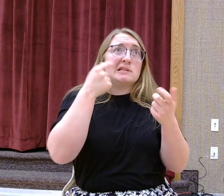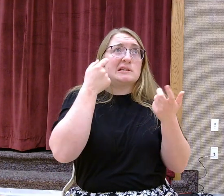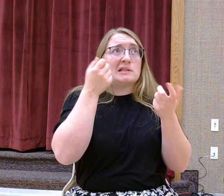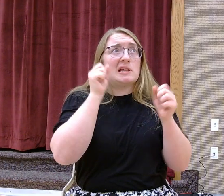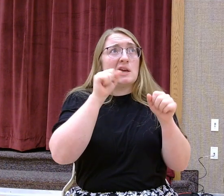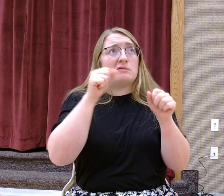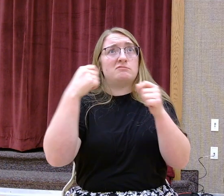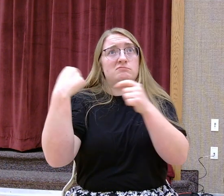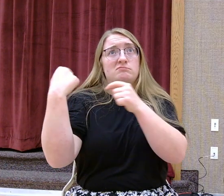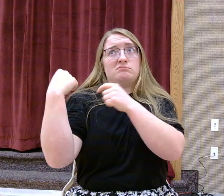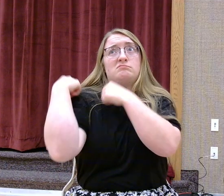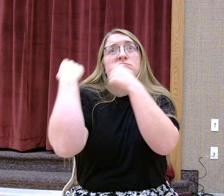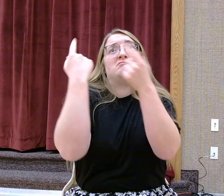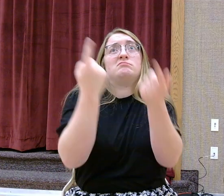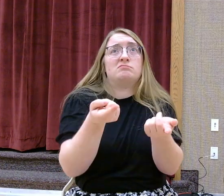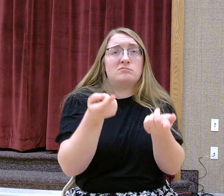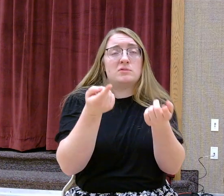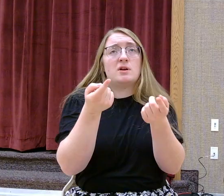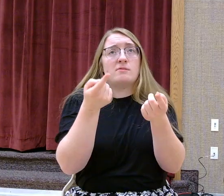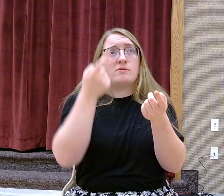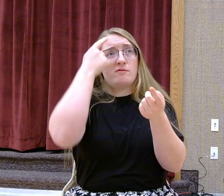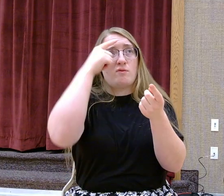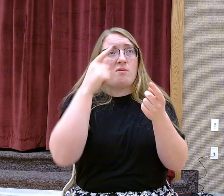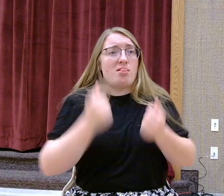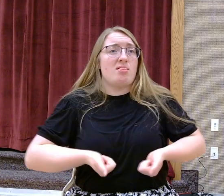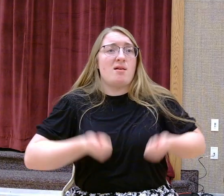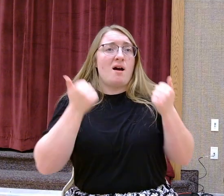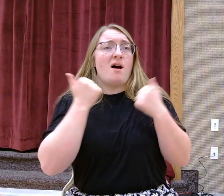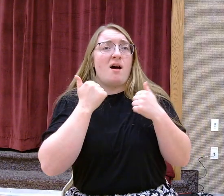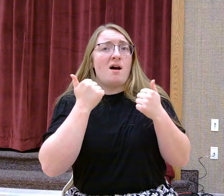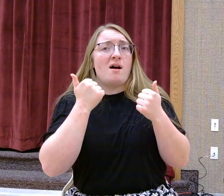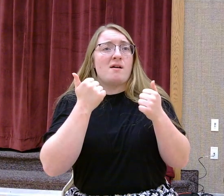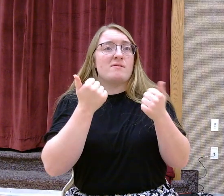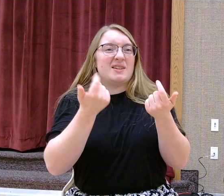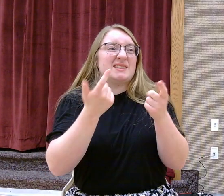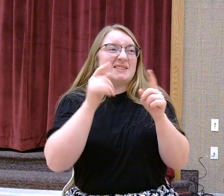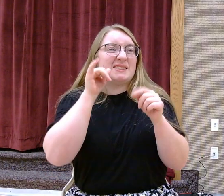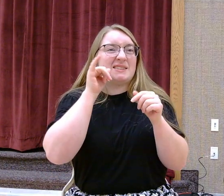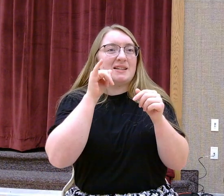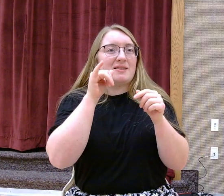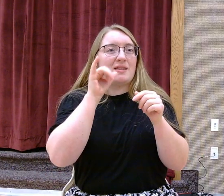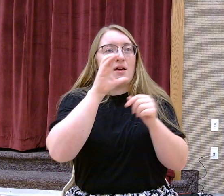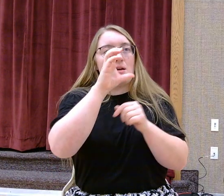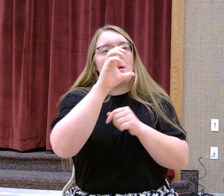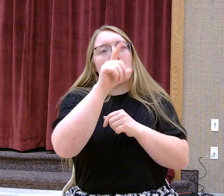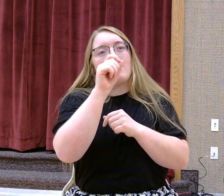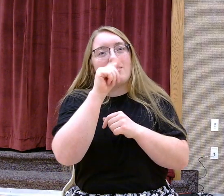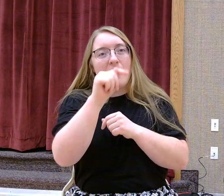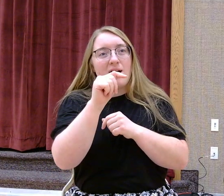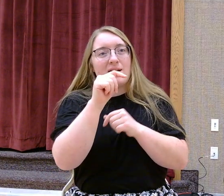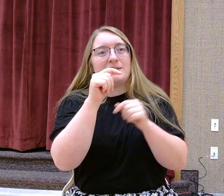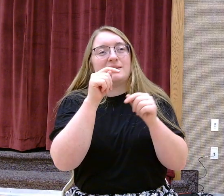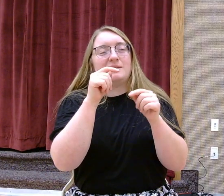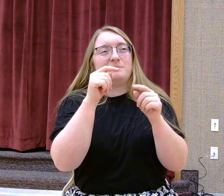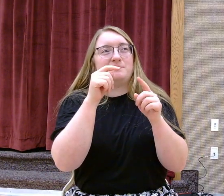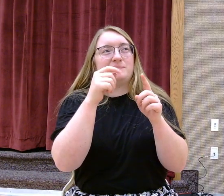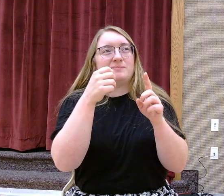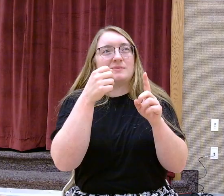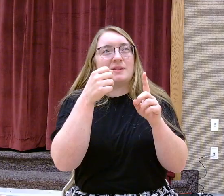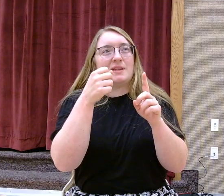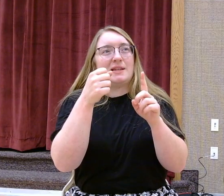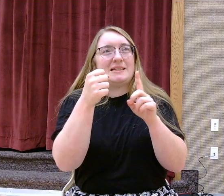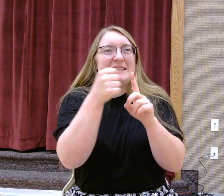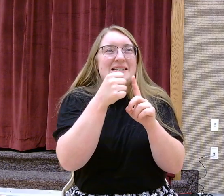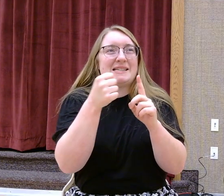always going to be there. You know, if you've had a stroke, it causes damage to the brain. So what a clot does, it's fine. So you've got all